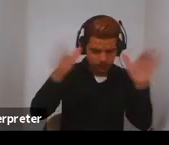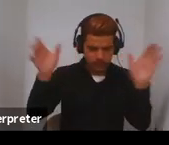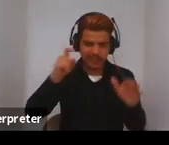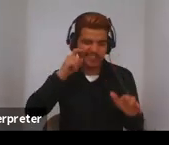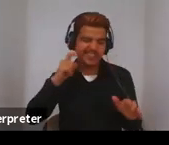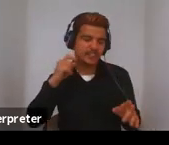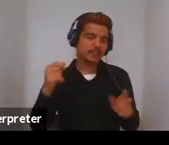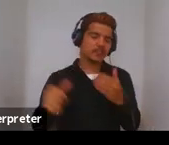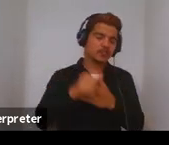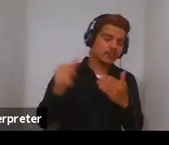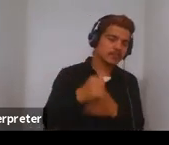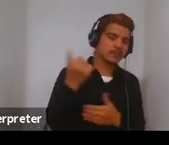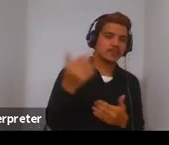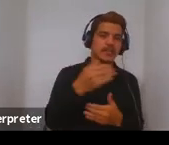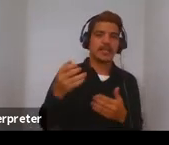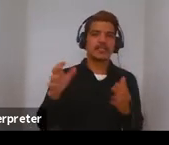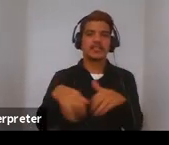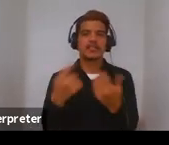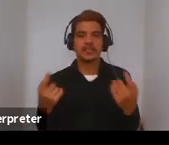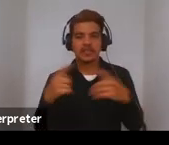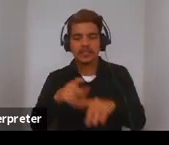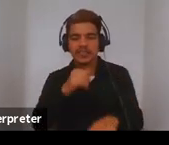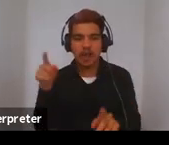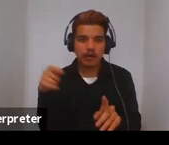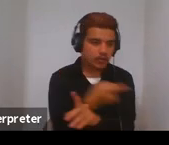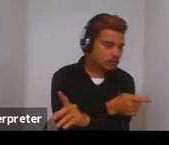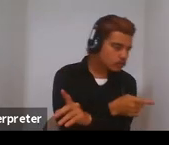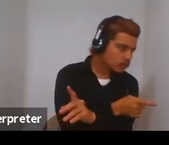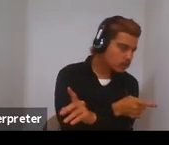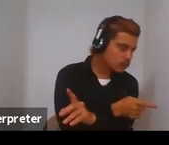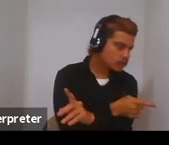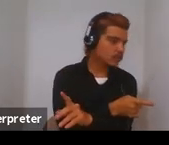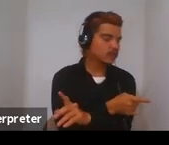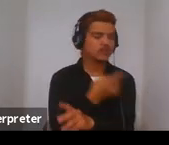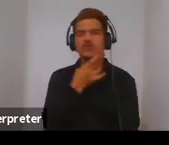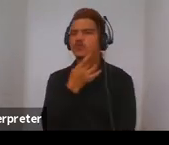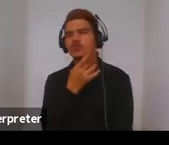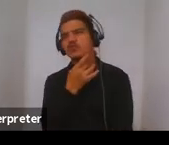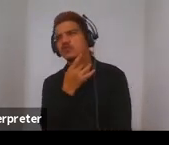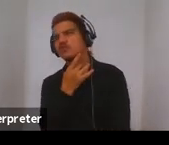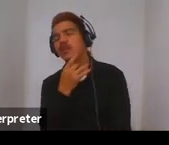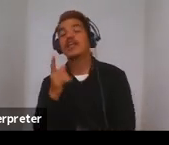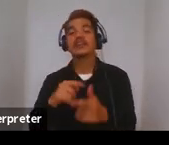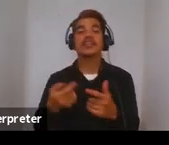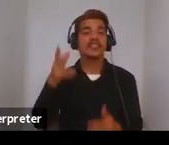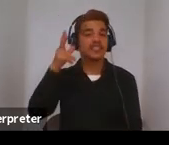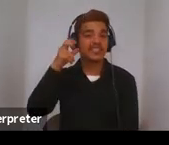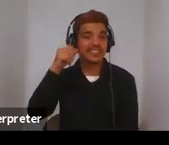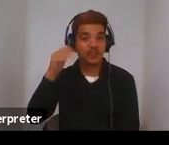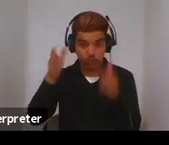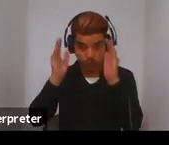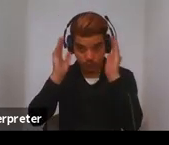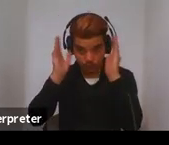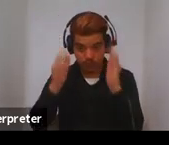violence, prevalence, and its impacts, not ignoring the issue, being curious. Then there's listen, and